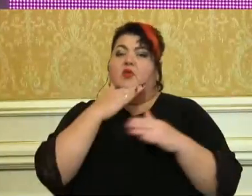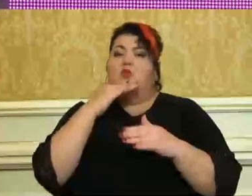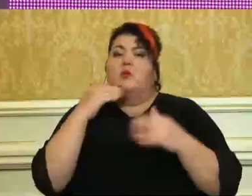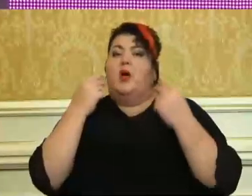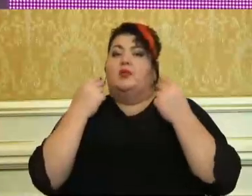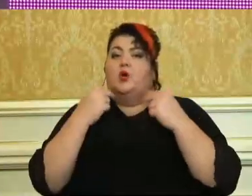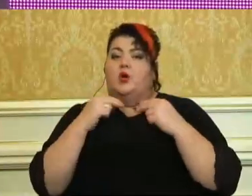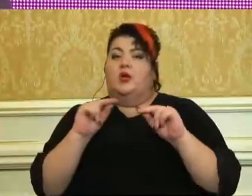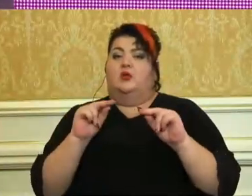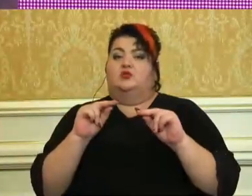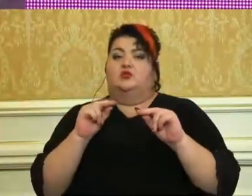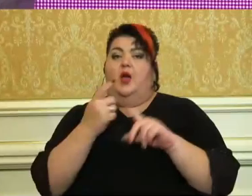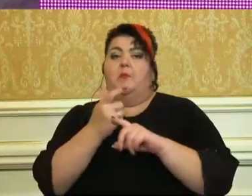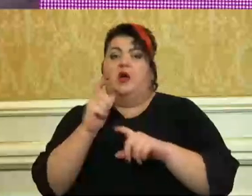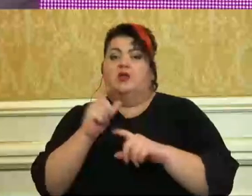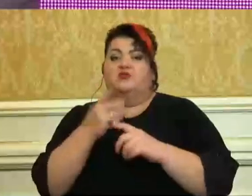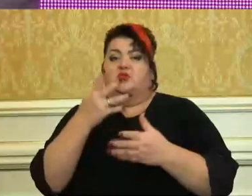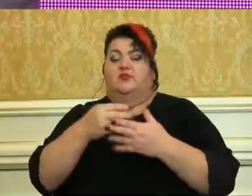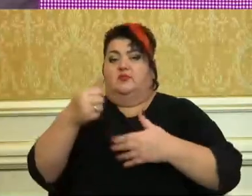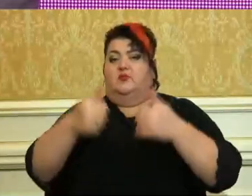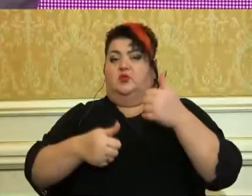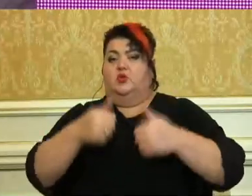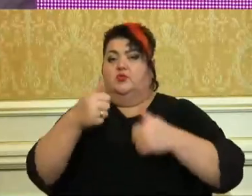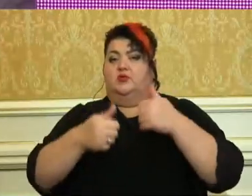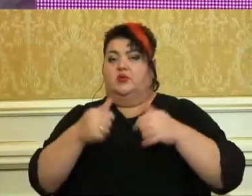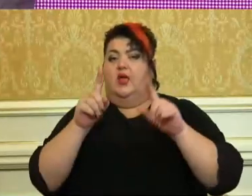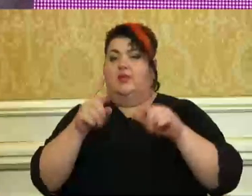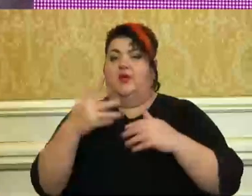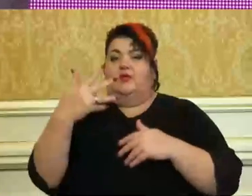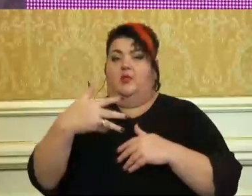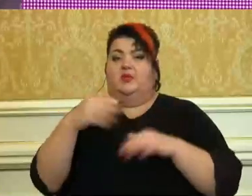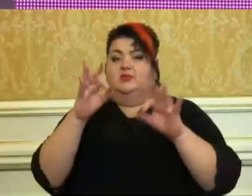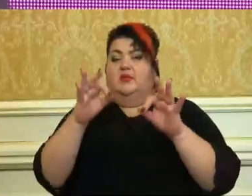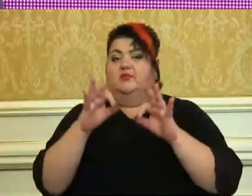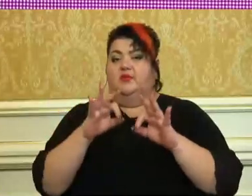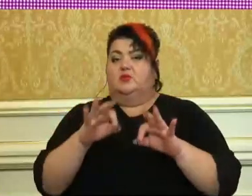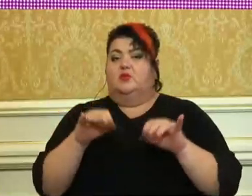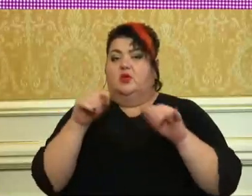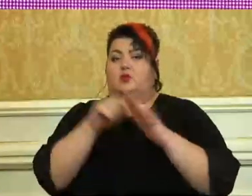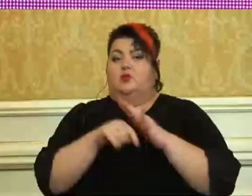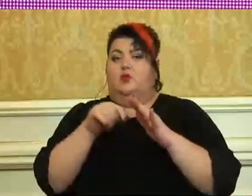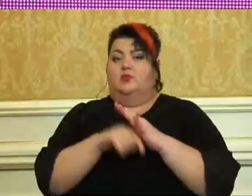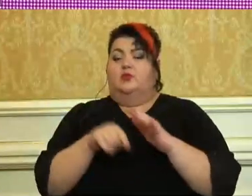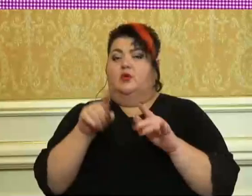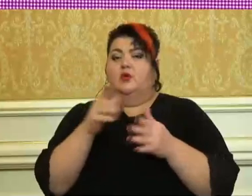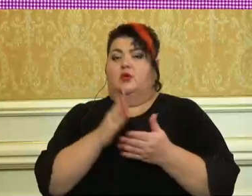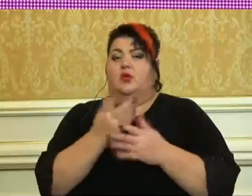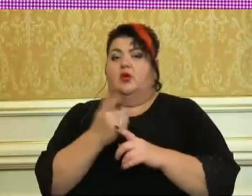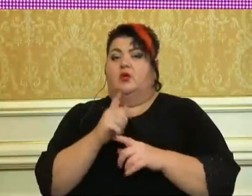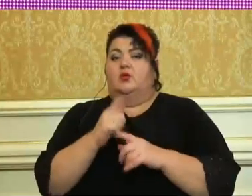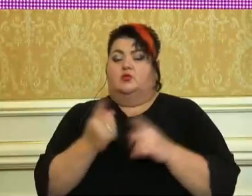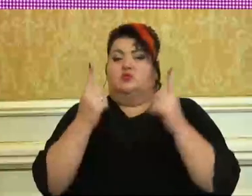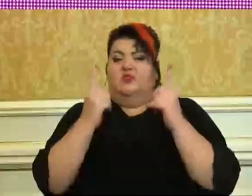56%. It just makes good business sense to have that kind of diversity sitting around your table. The bottom